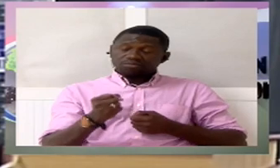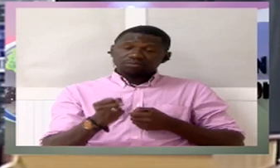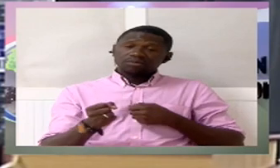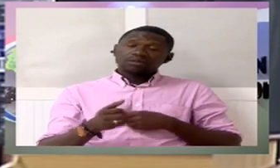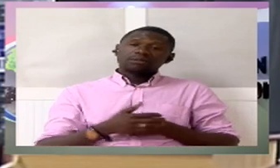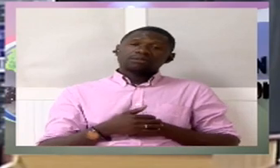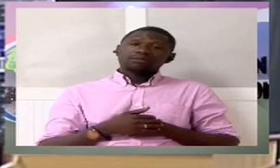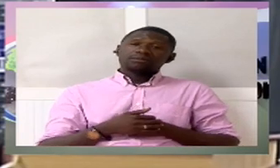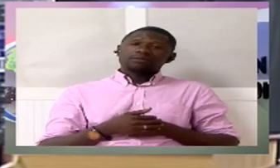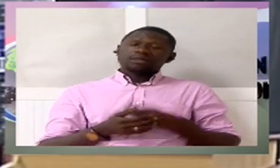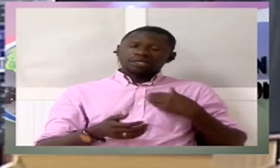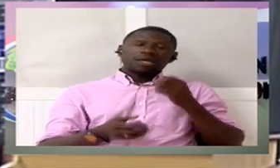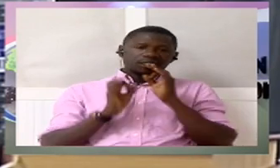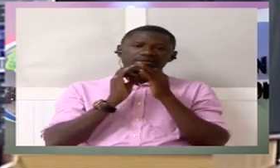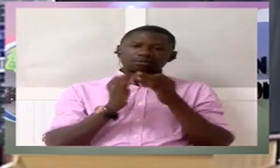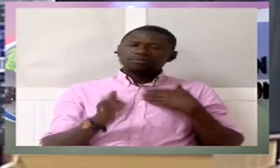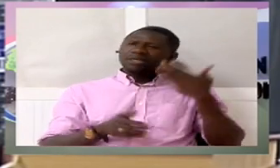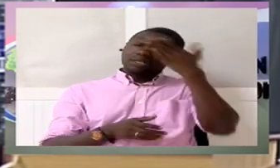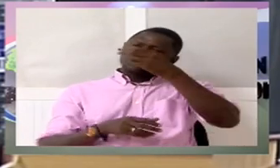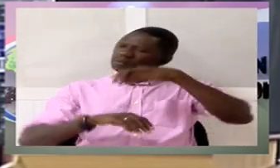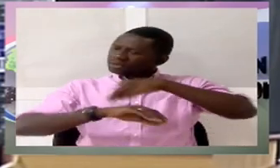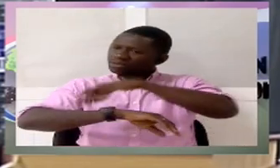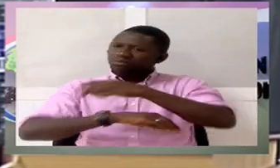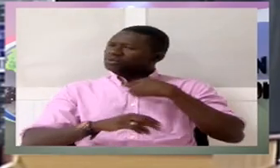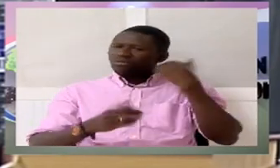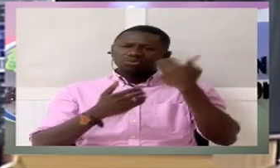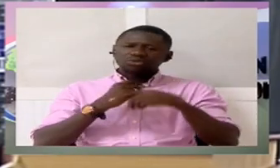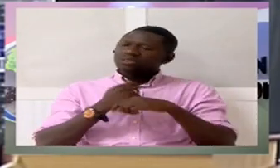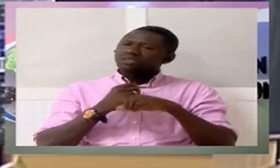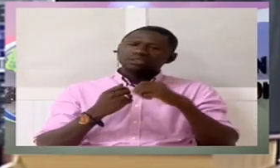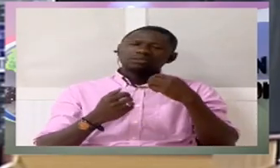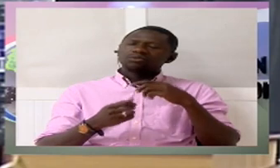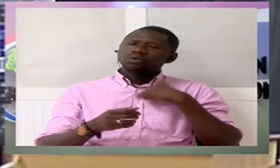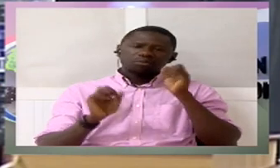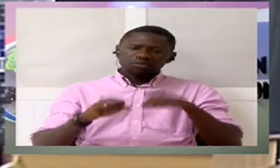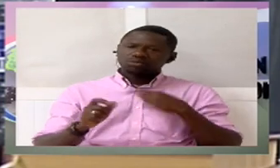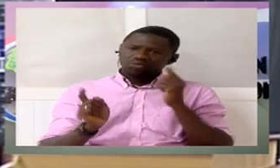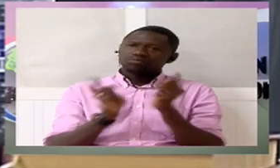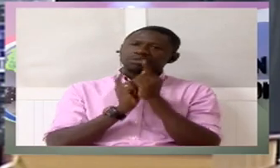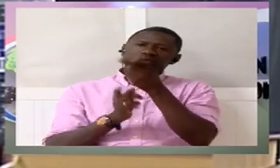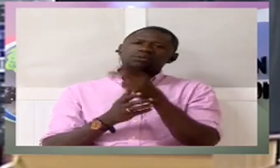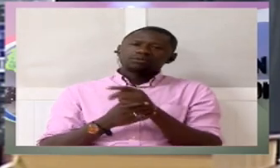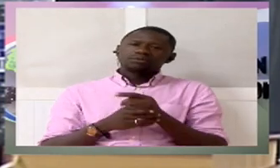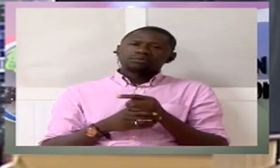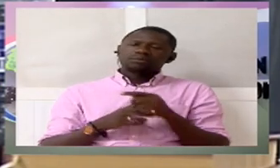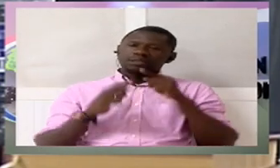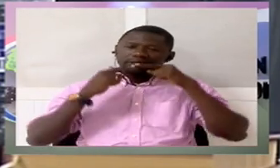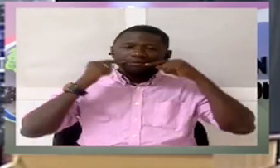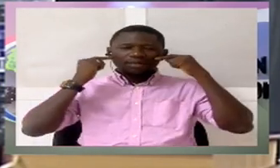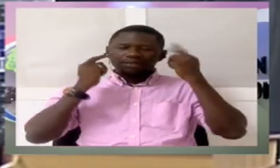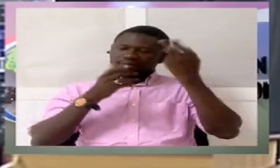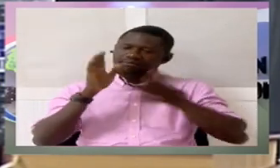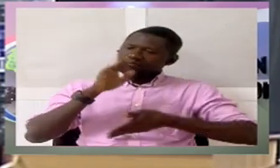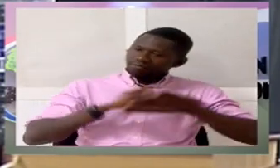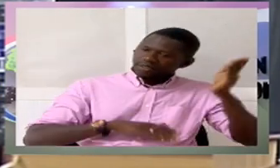hand, I said to him, I was in Mansakonko, but I was unable to see you. I smiled at him. He smiled